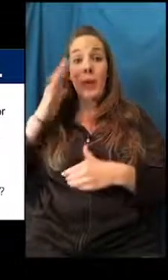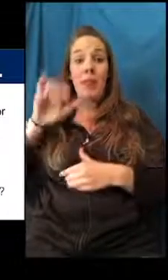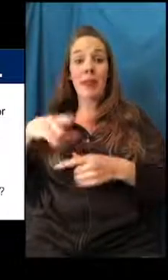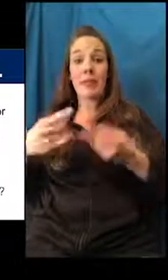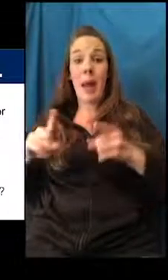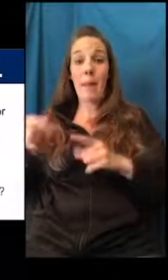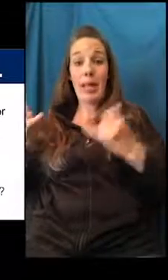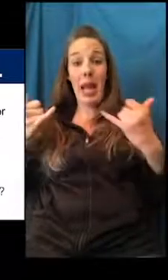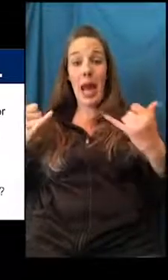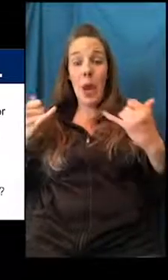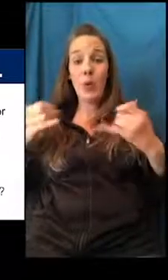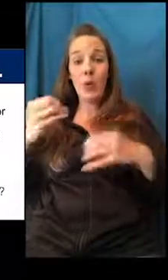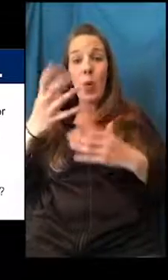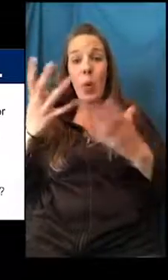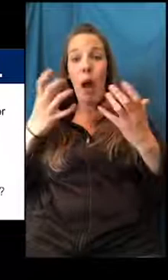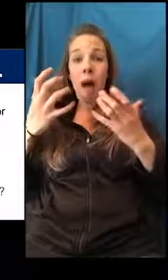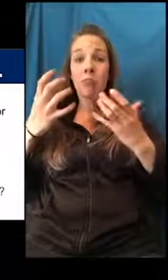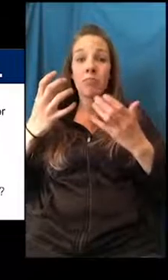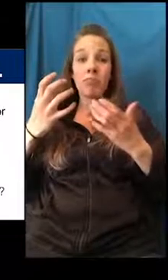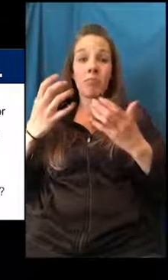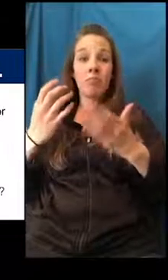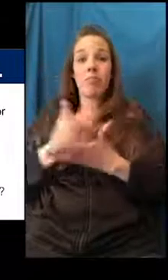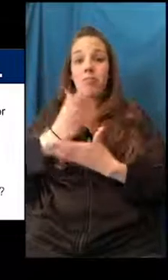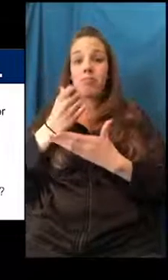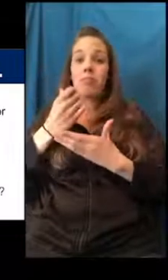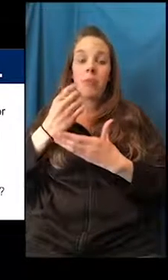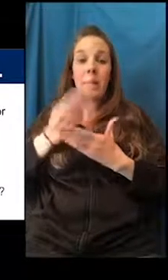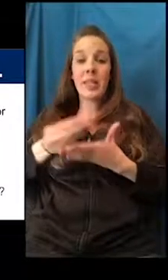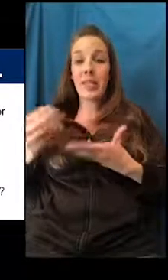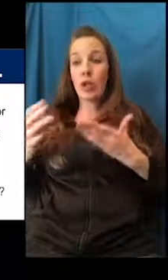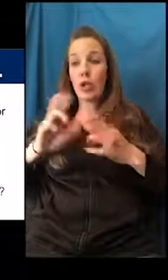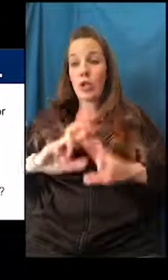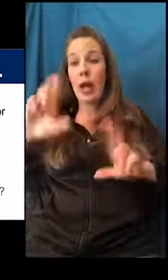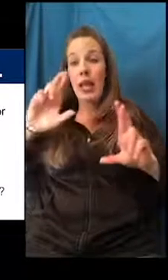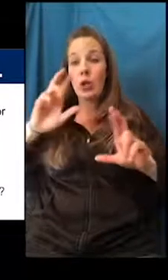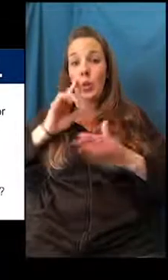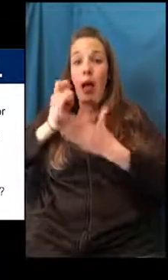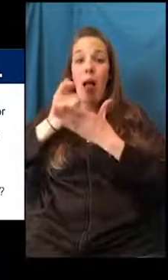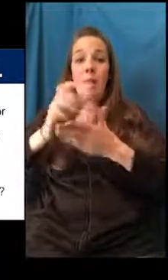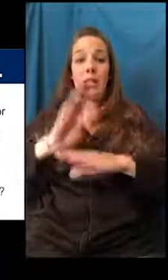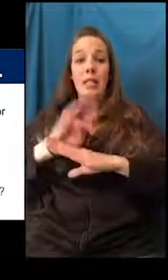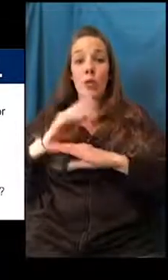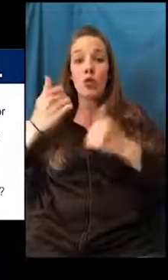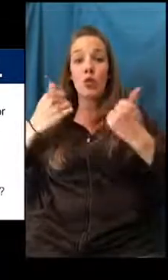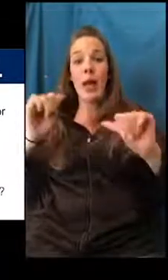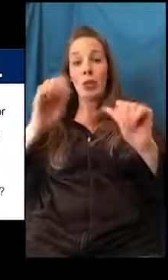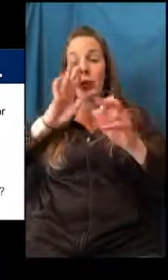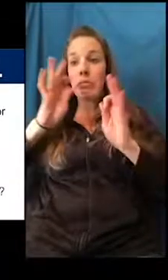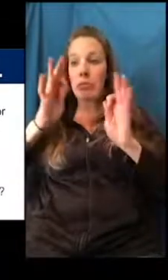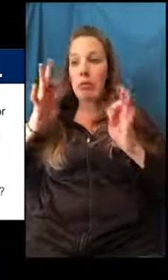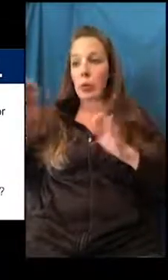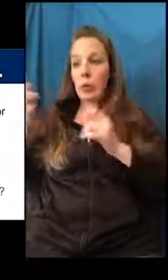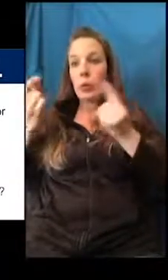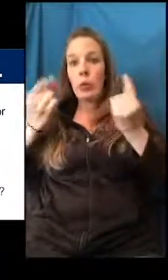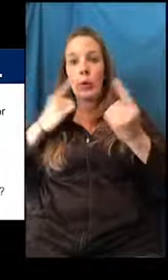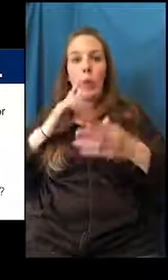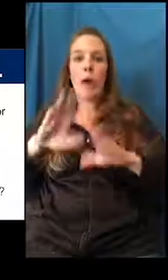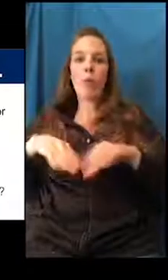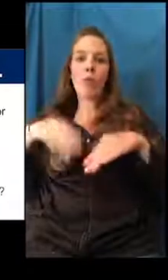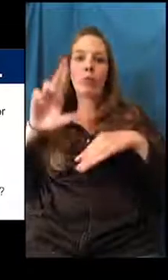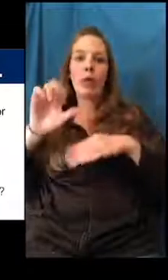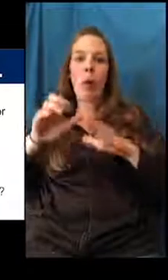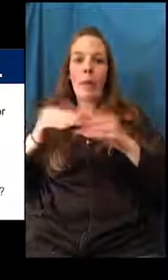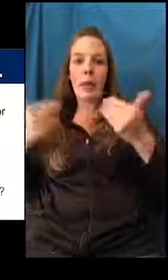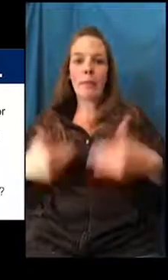want to get our materials together to help our businesses as they try to make those decisions about reopening. Great, thank you,